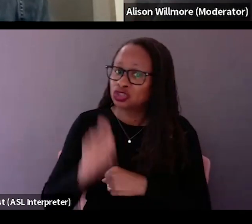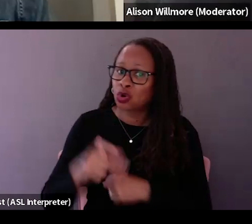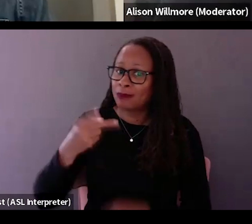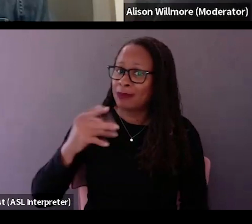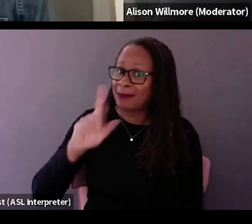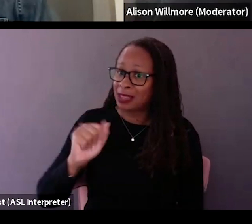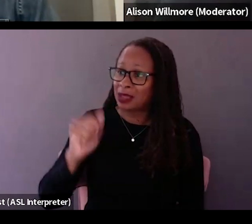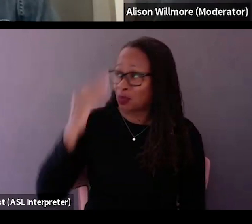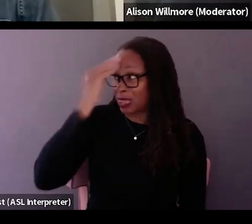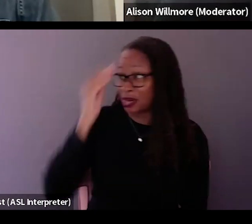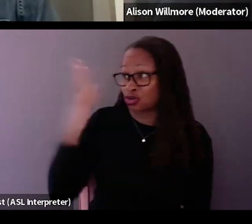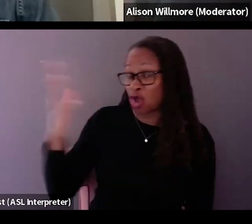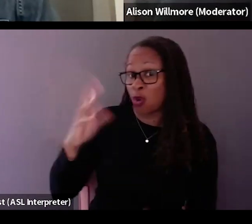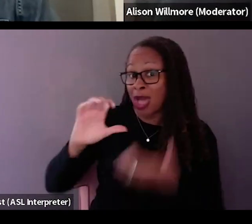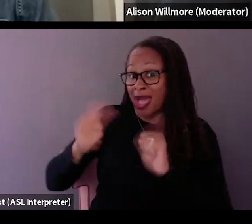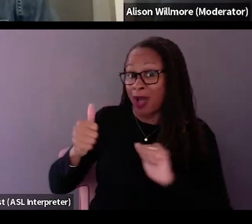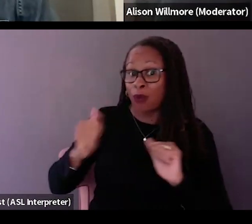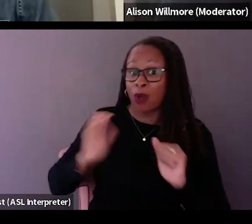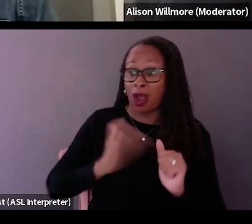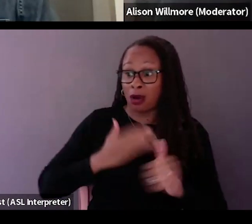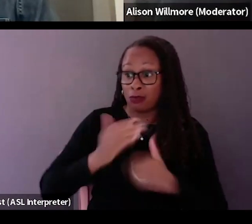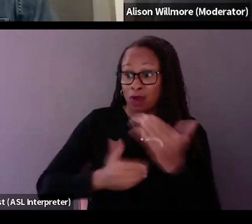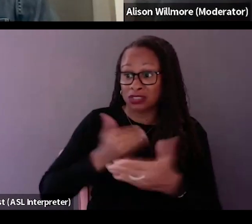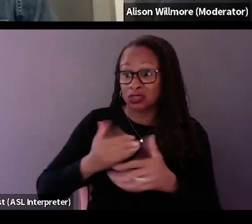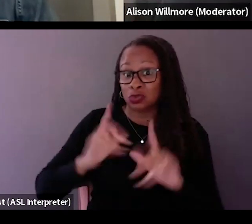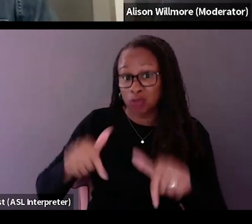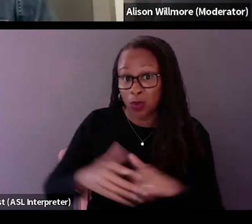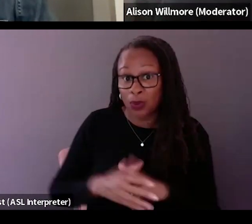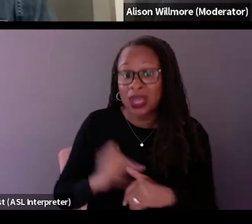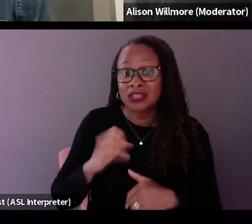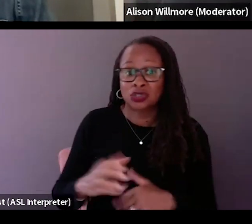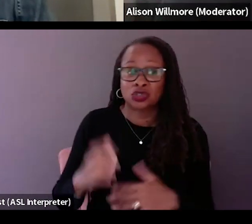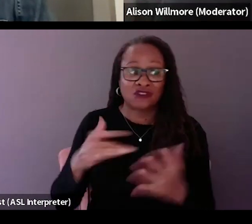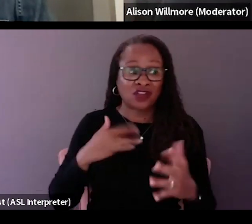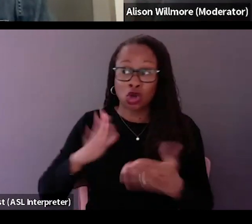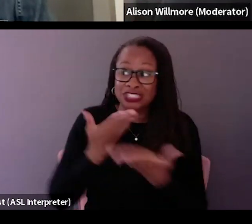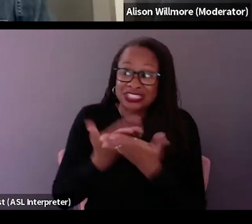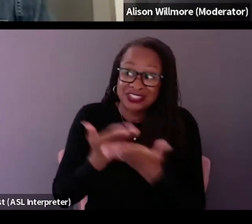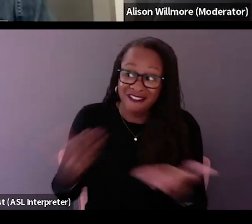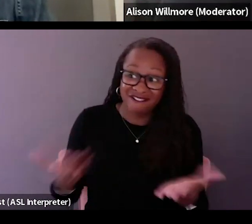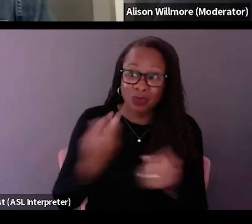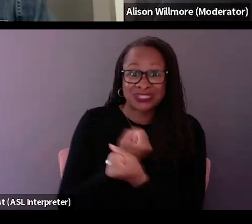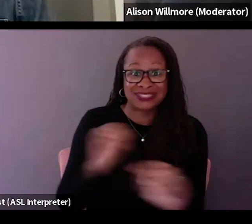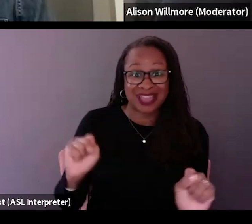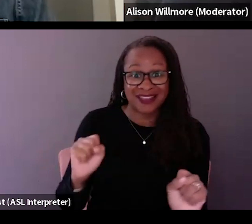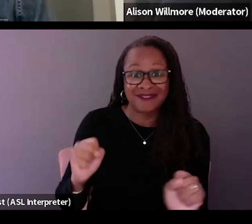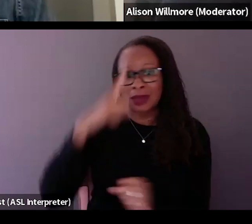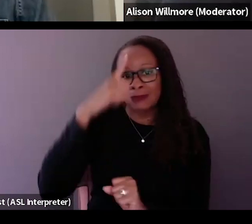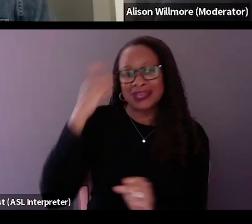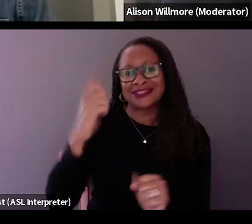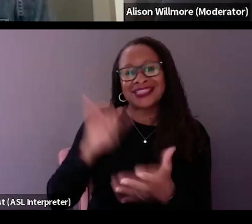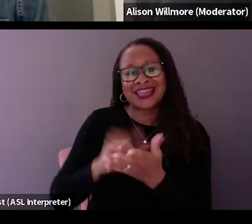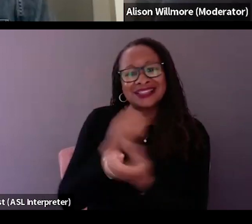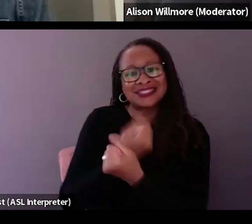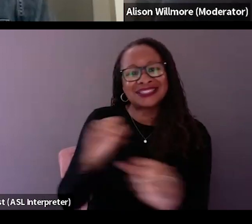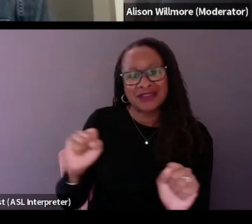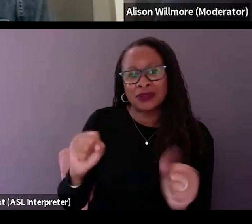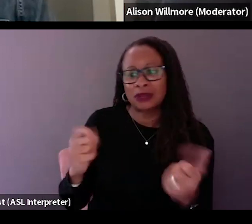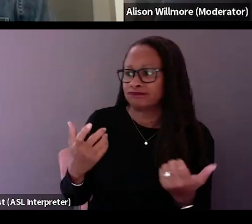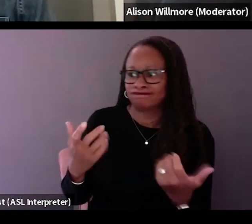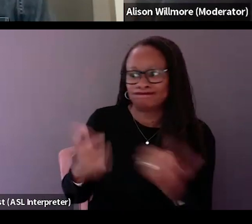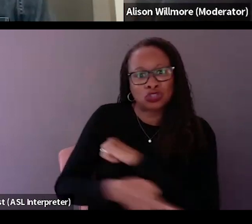stuff was safe, because that safety had been stolen from her in the